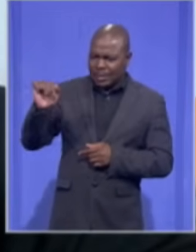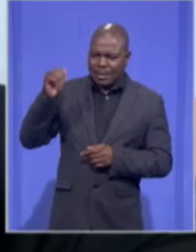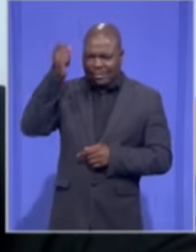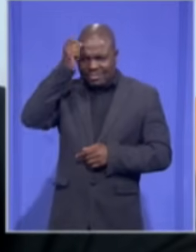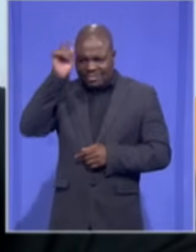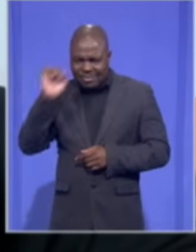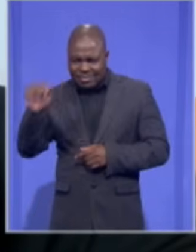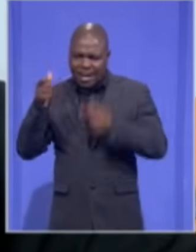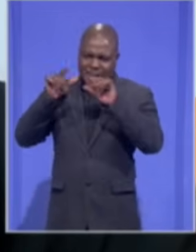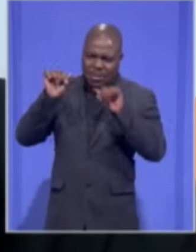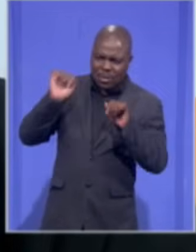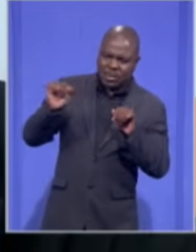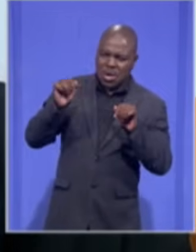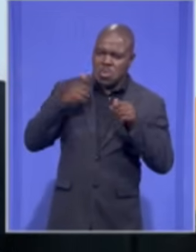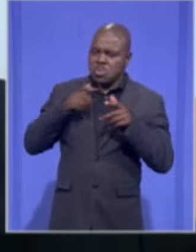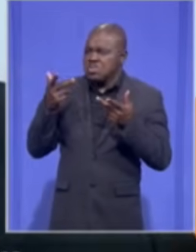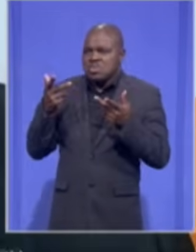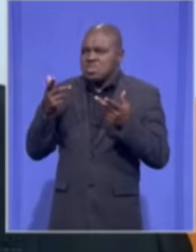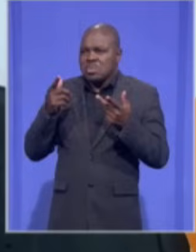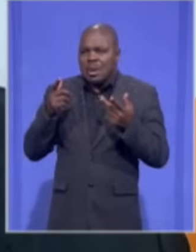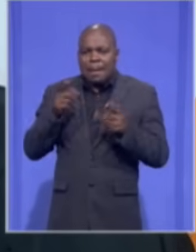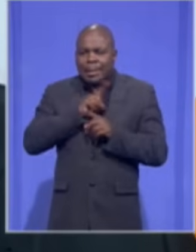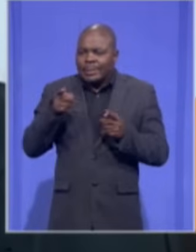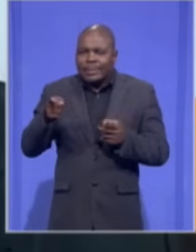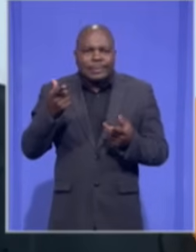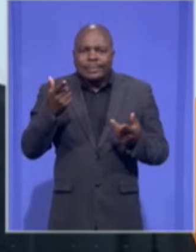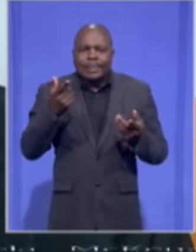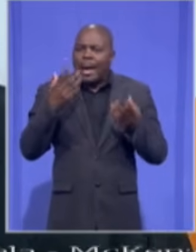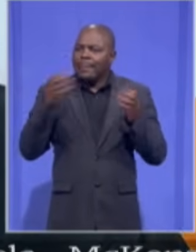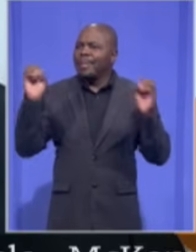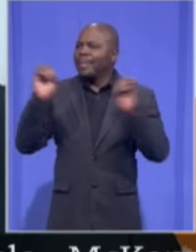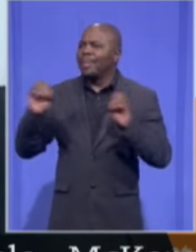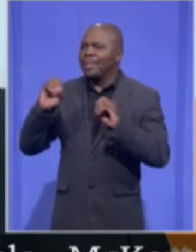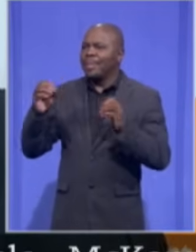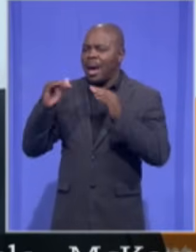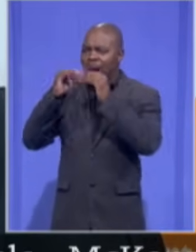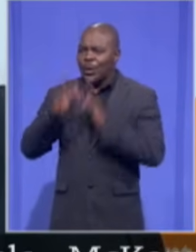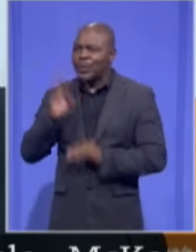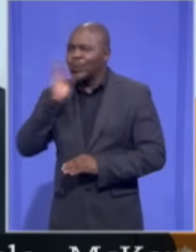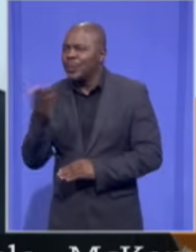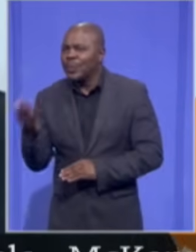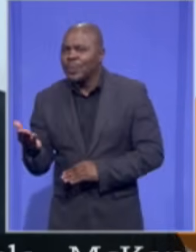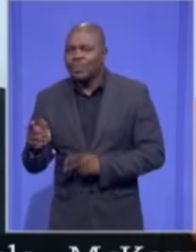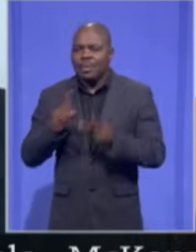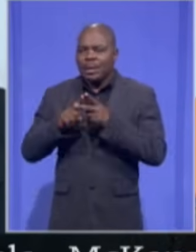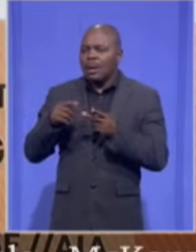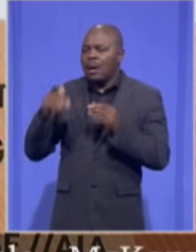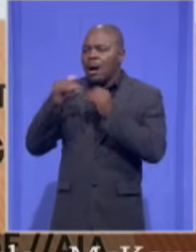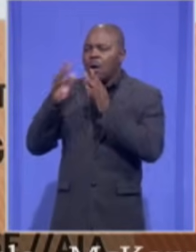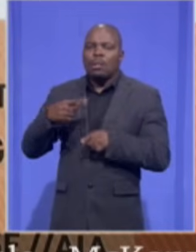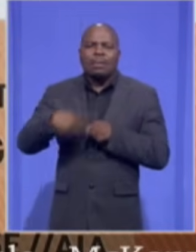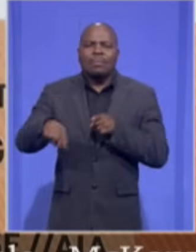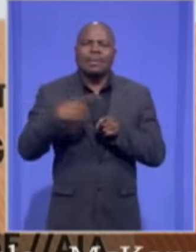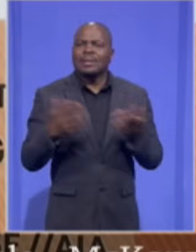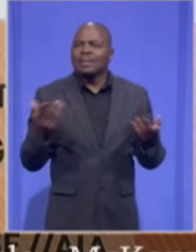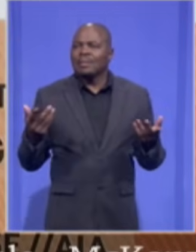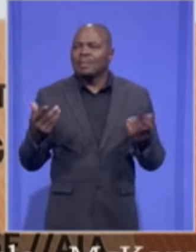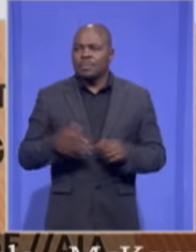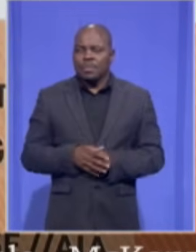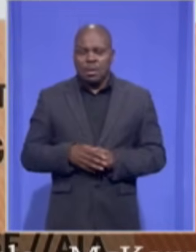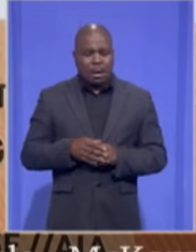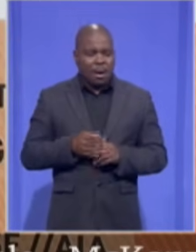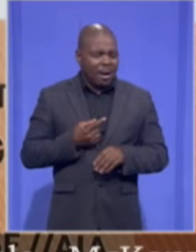understanding the language, but she's got nothing to show for it. She doesn't have a house. She's renting a house. We've worked many